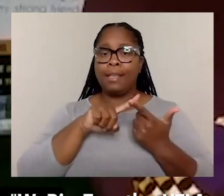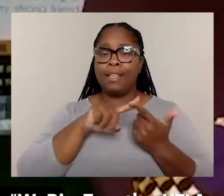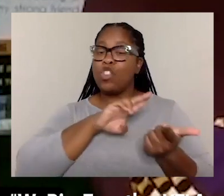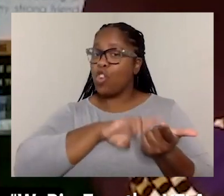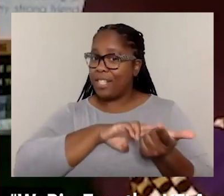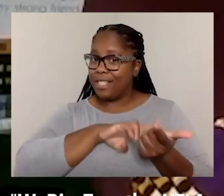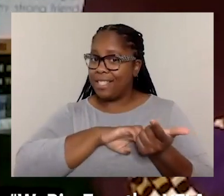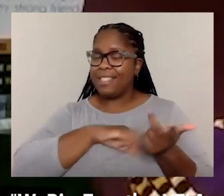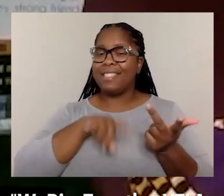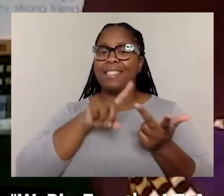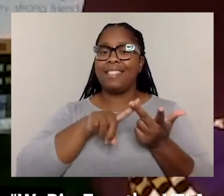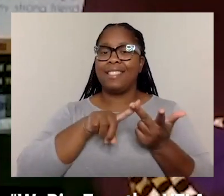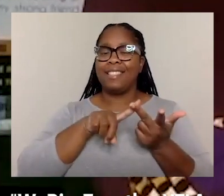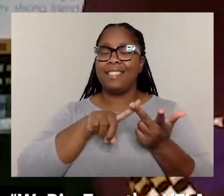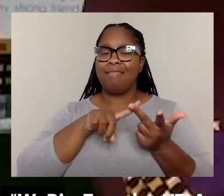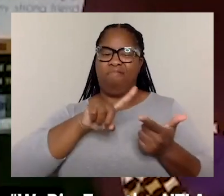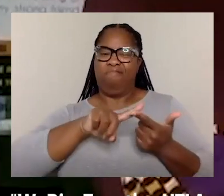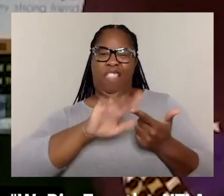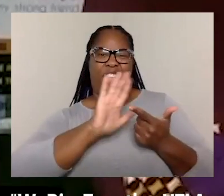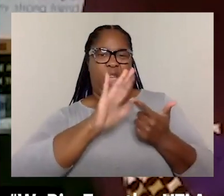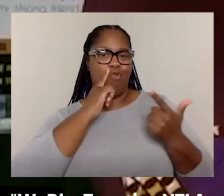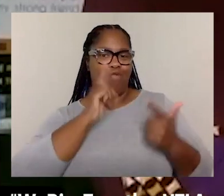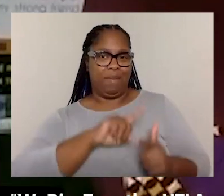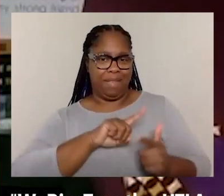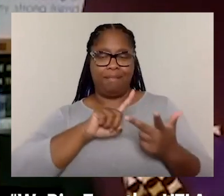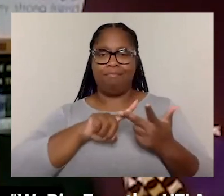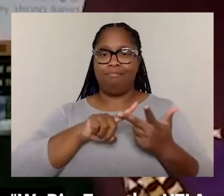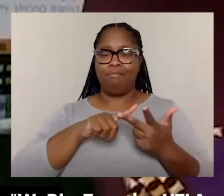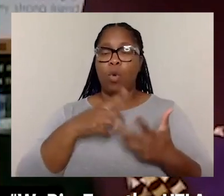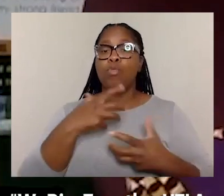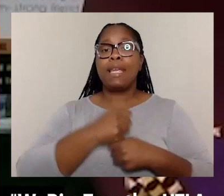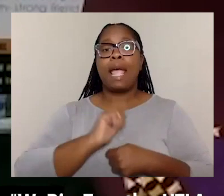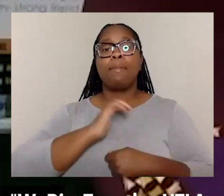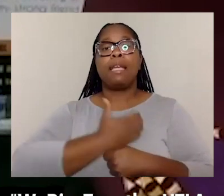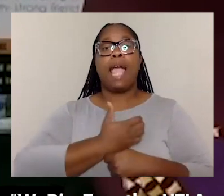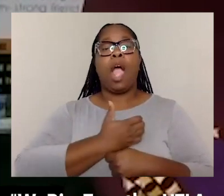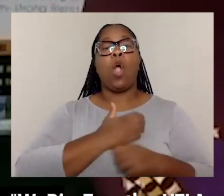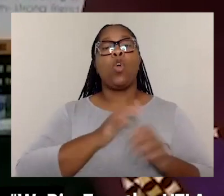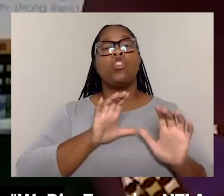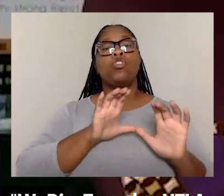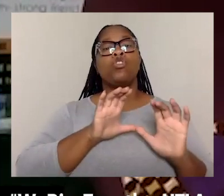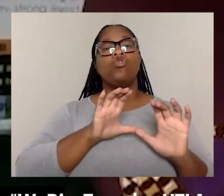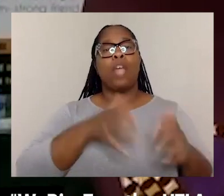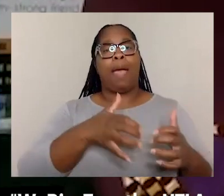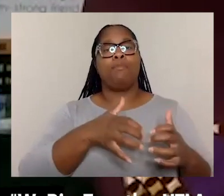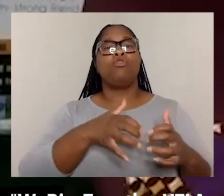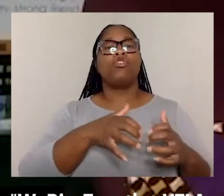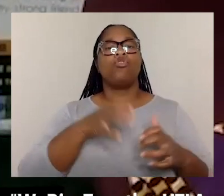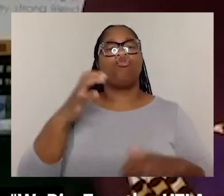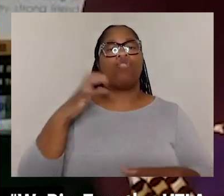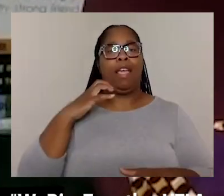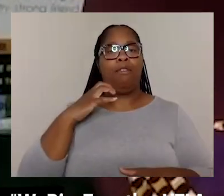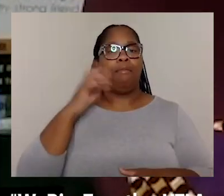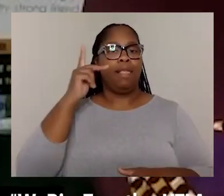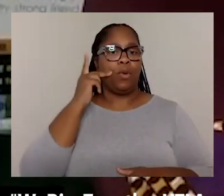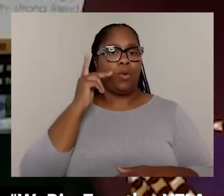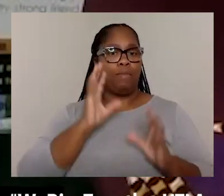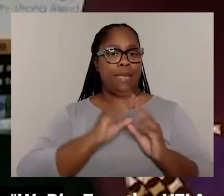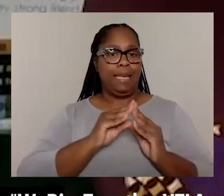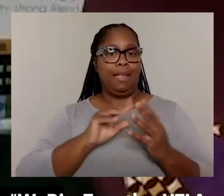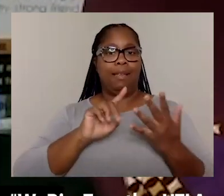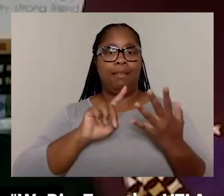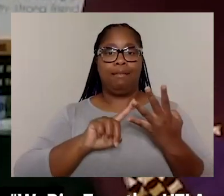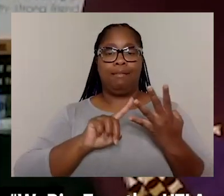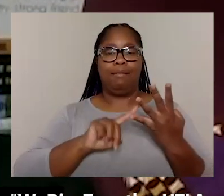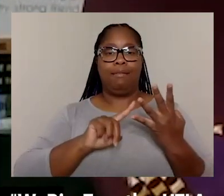nurses, agreement, recapping our chapter chair political meeting, CAT teams,